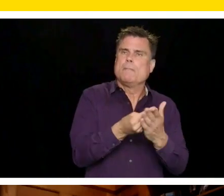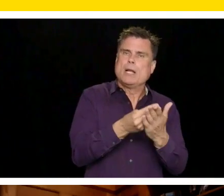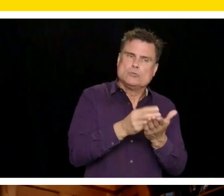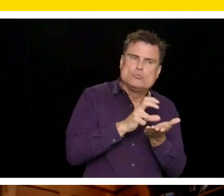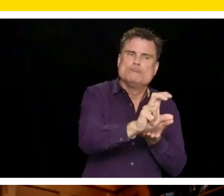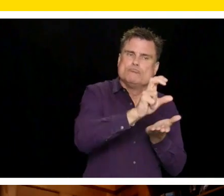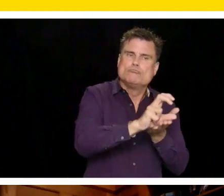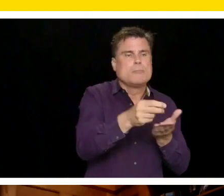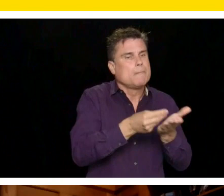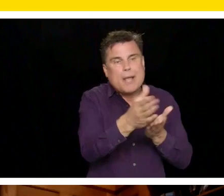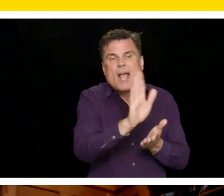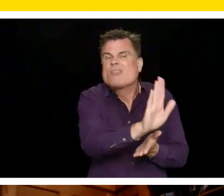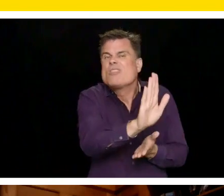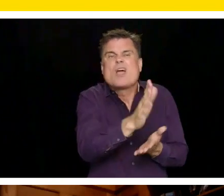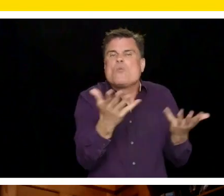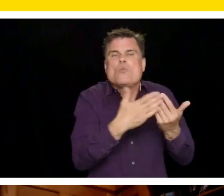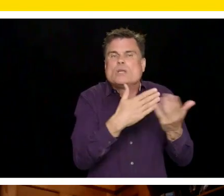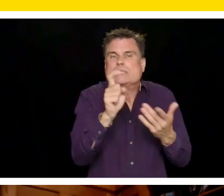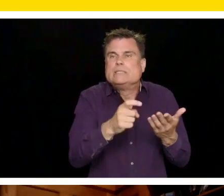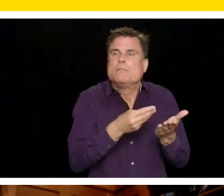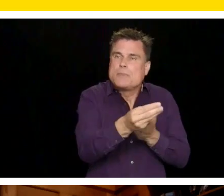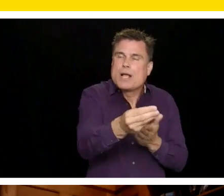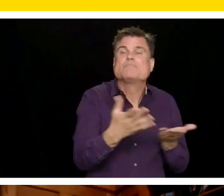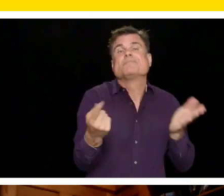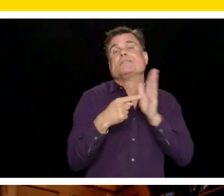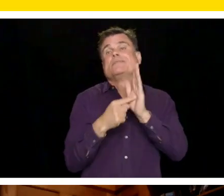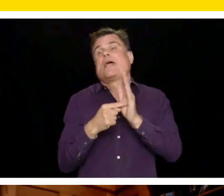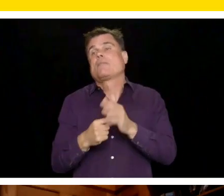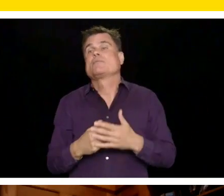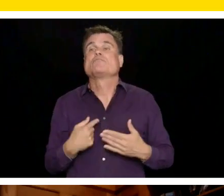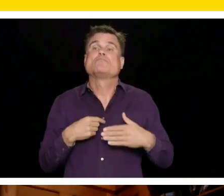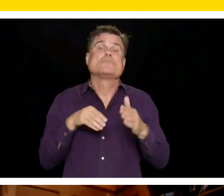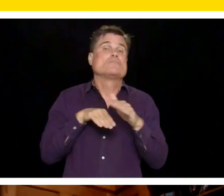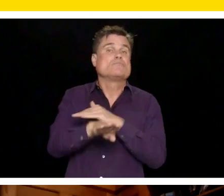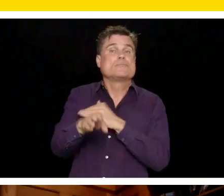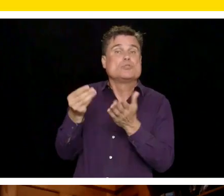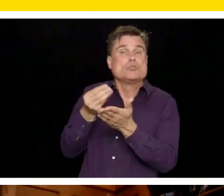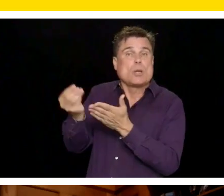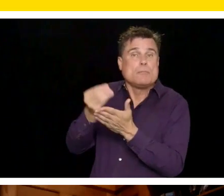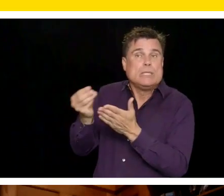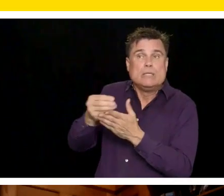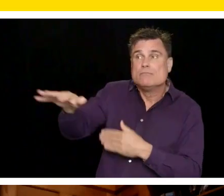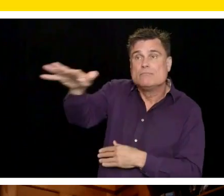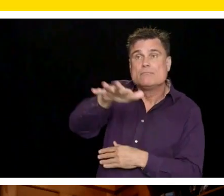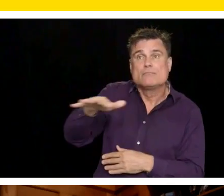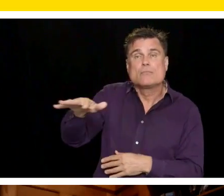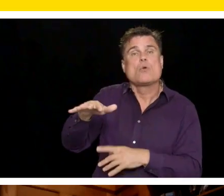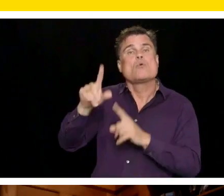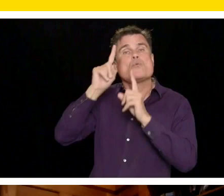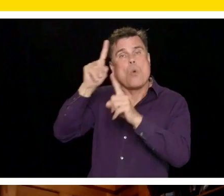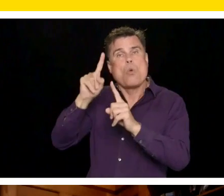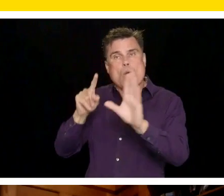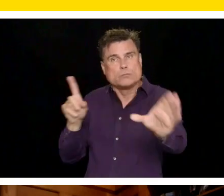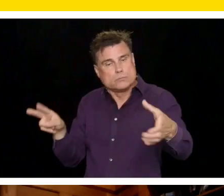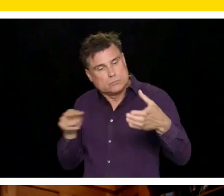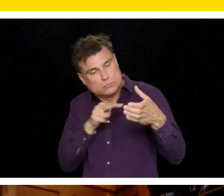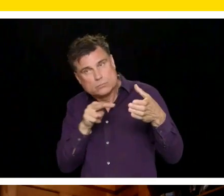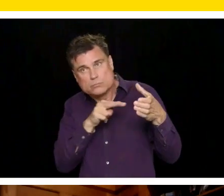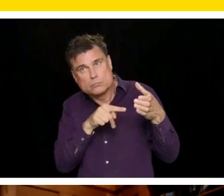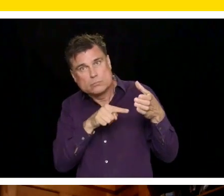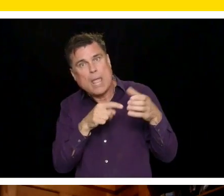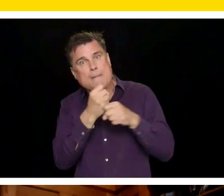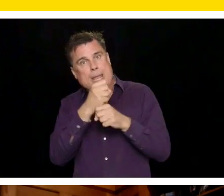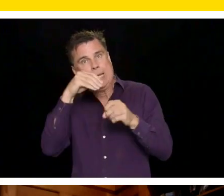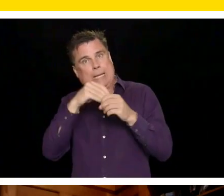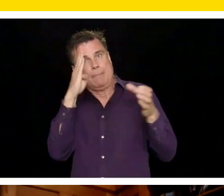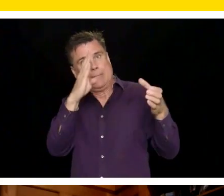businesses viable and using their businesses and their products. You can also